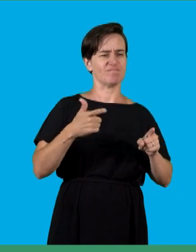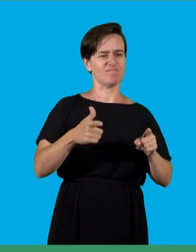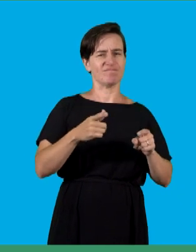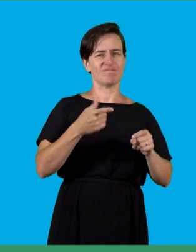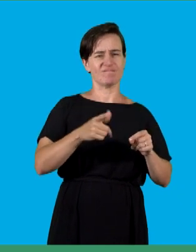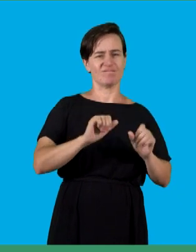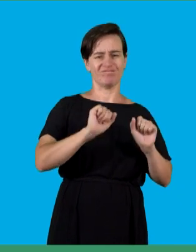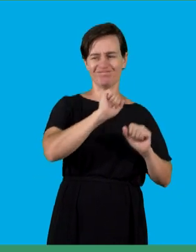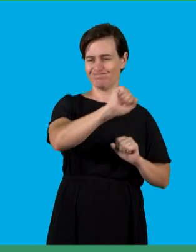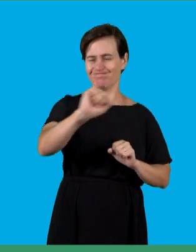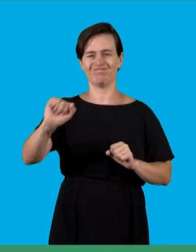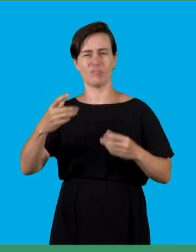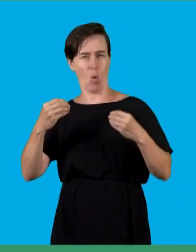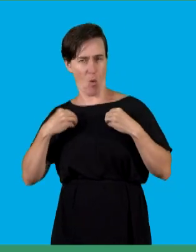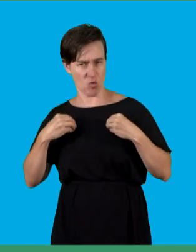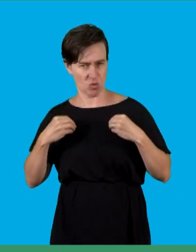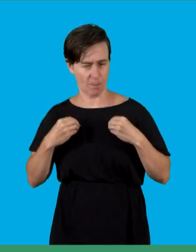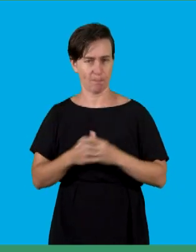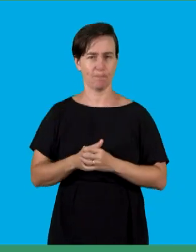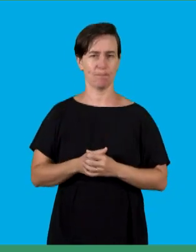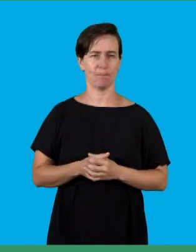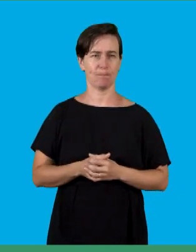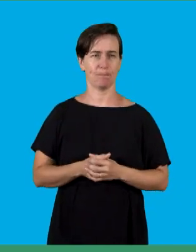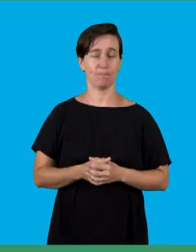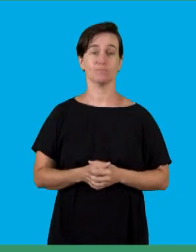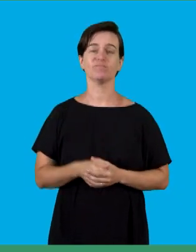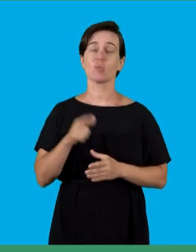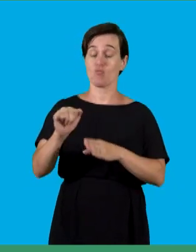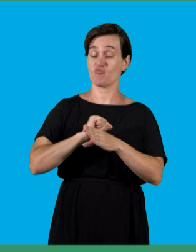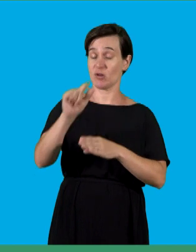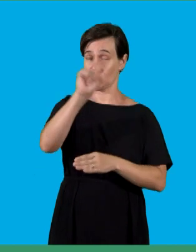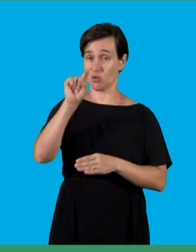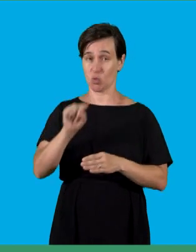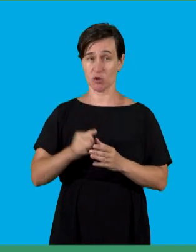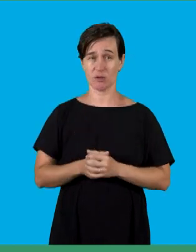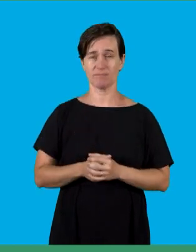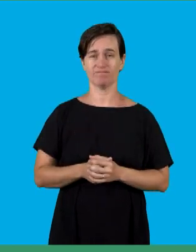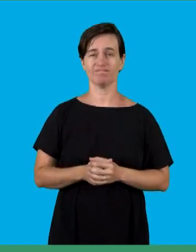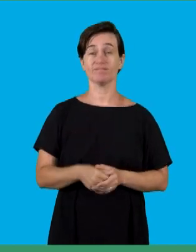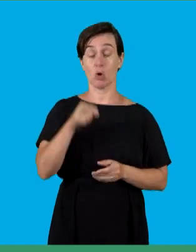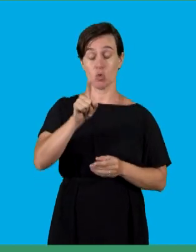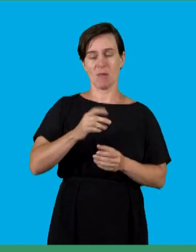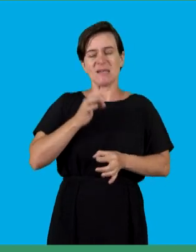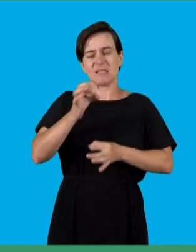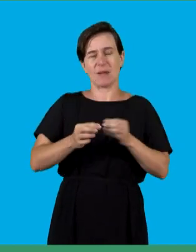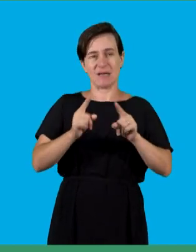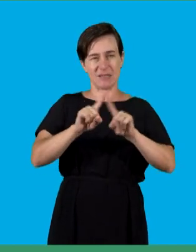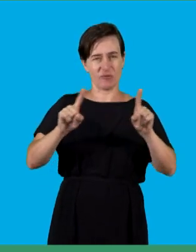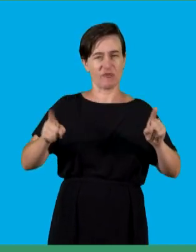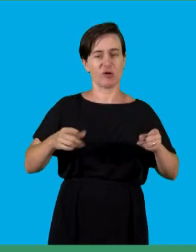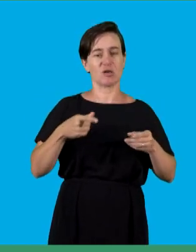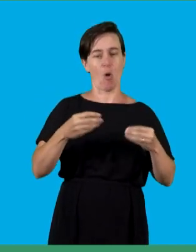ownership. Let us look at our pre-knowledge practice. The question says, outline the forms of ownership that we